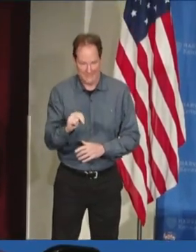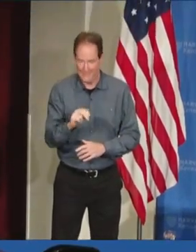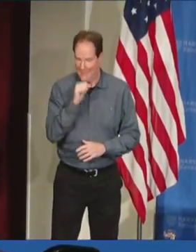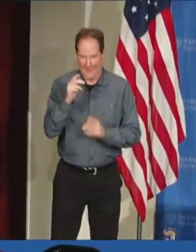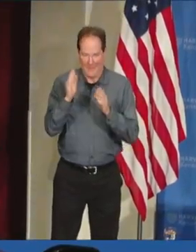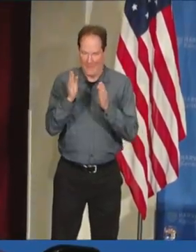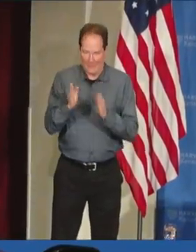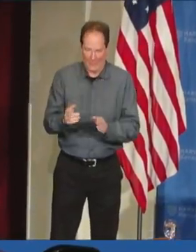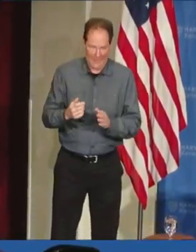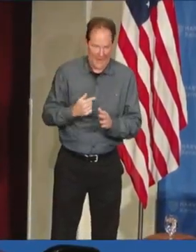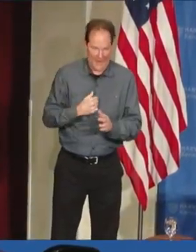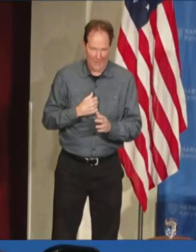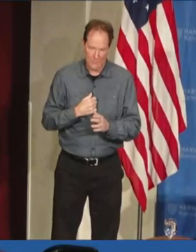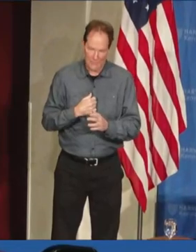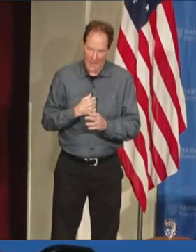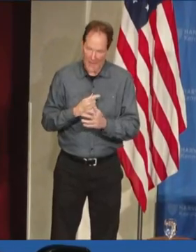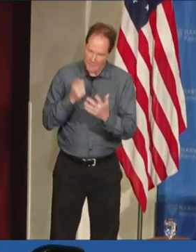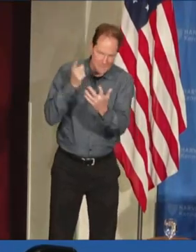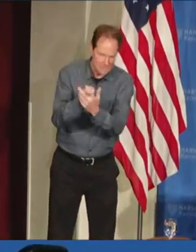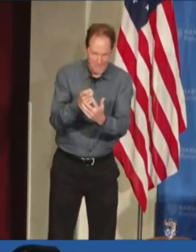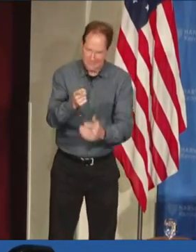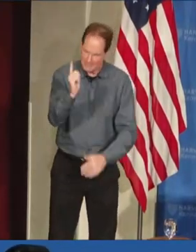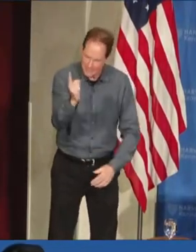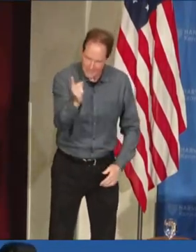was kind of chastising.